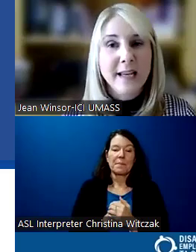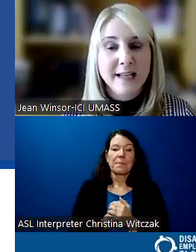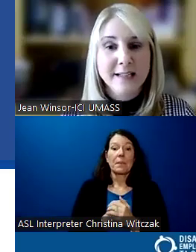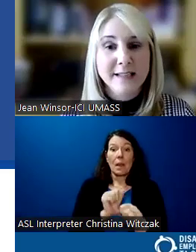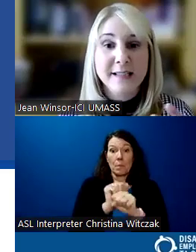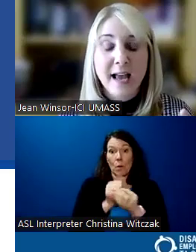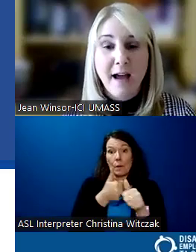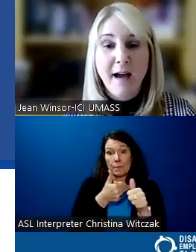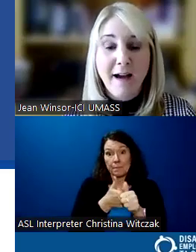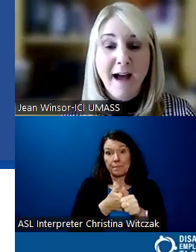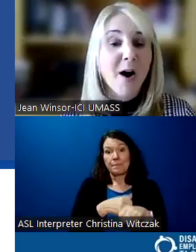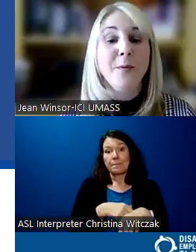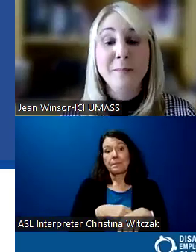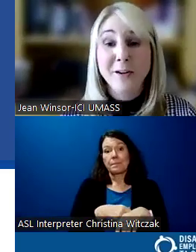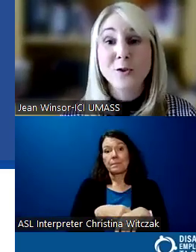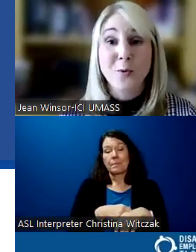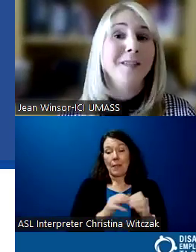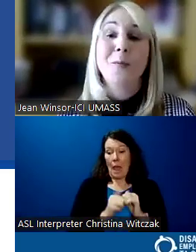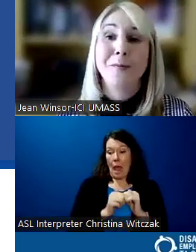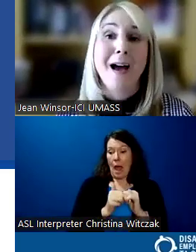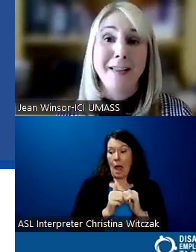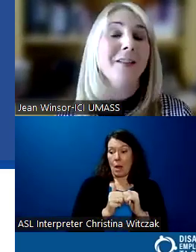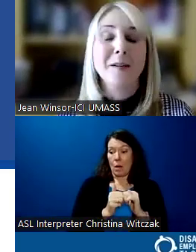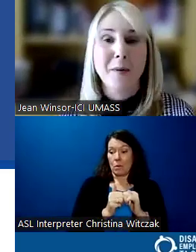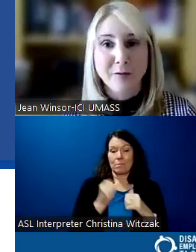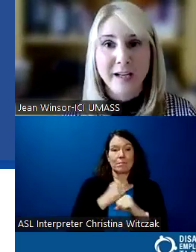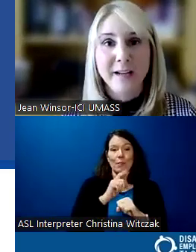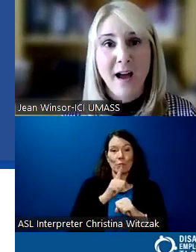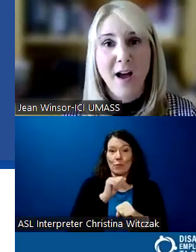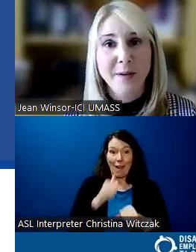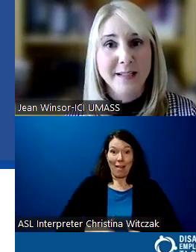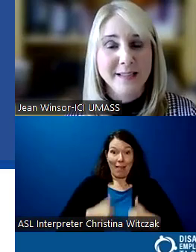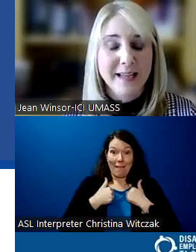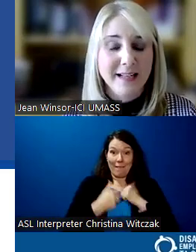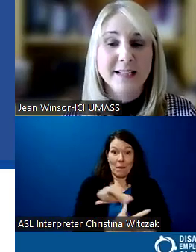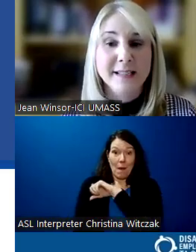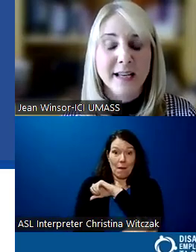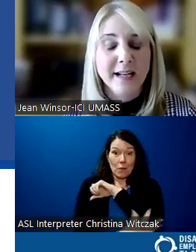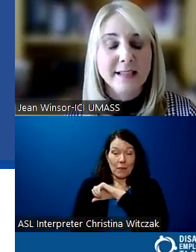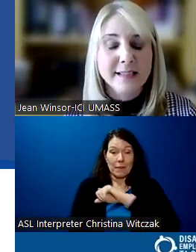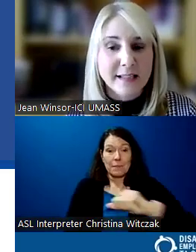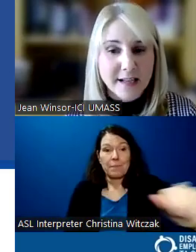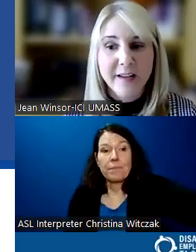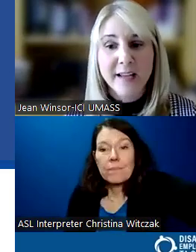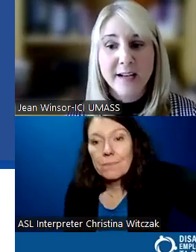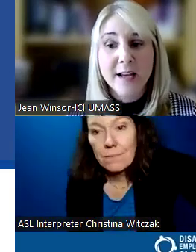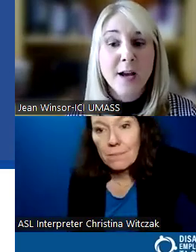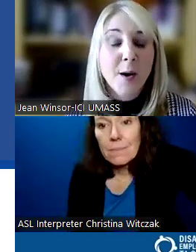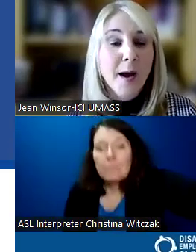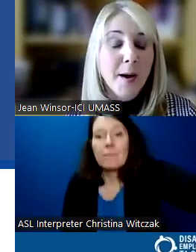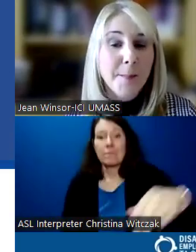Employment is how we make sure that we're not living in poverty. It is a